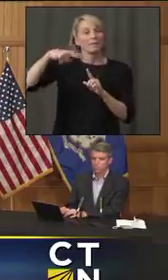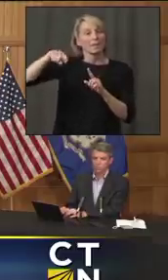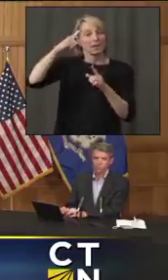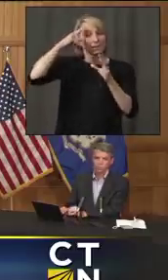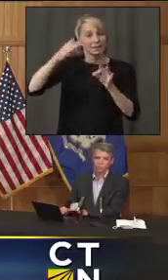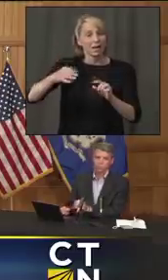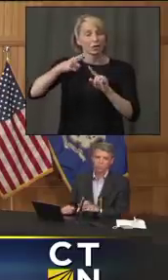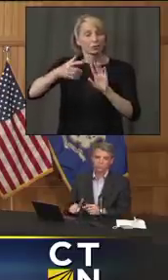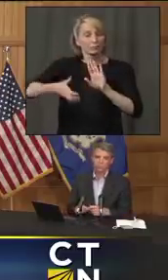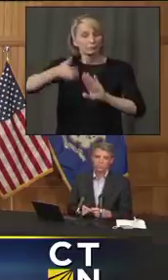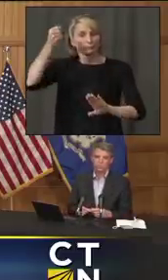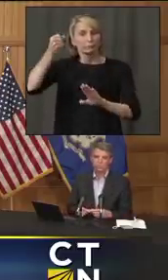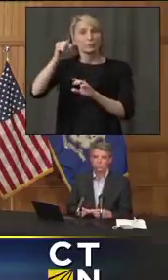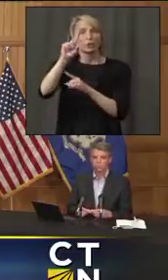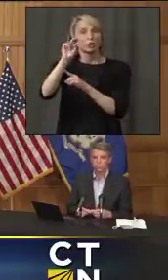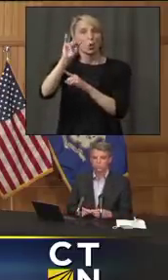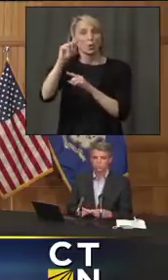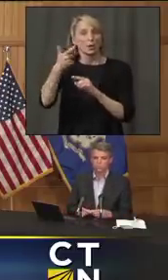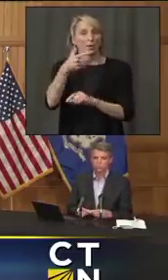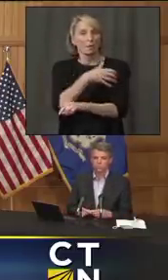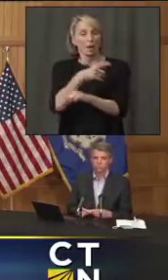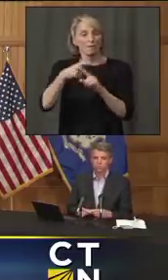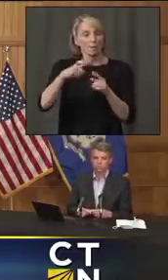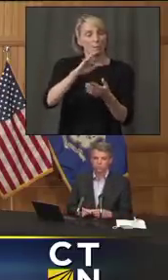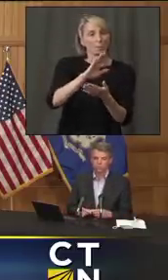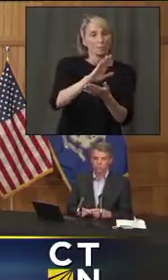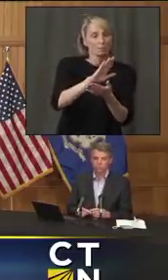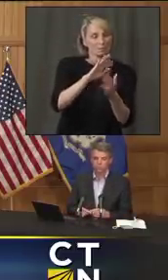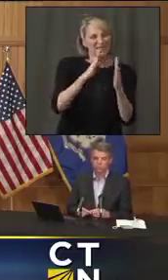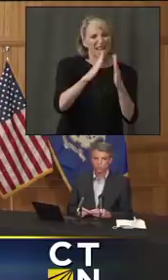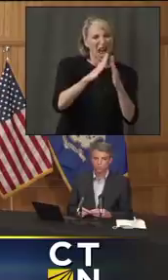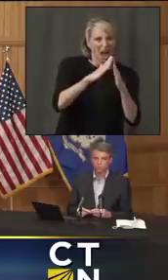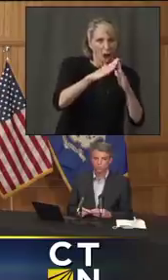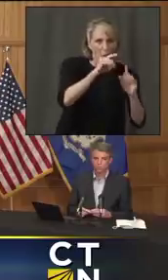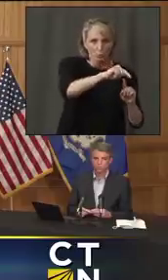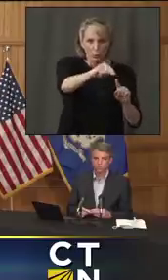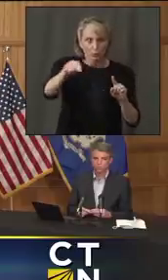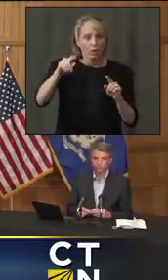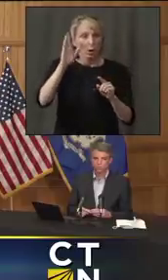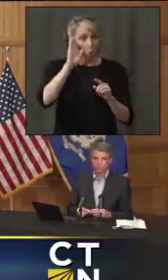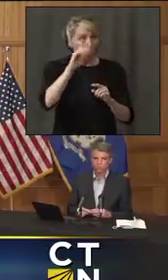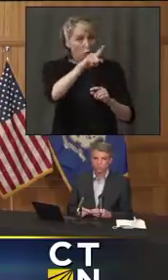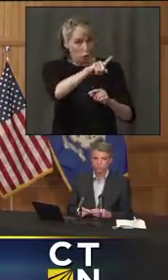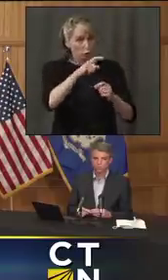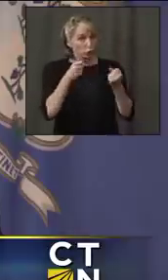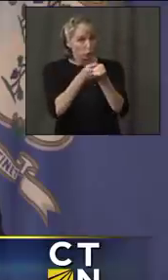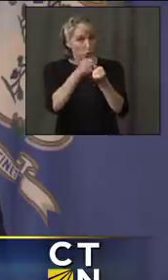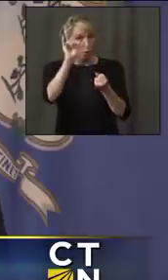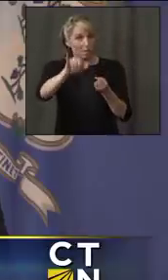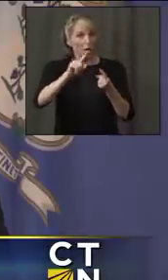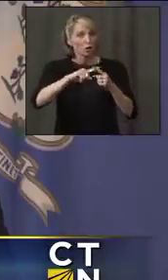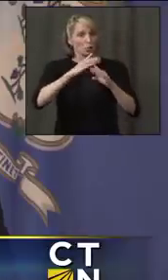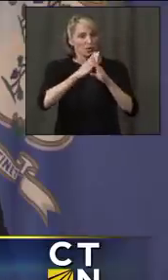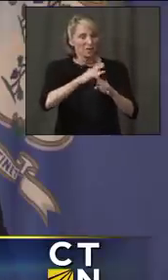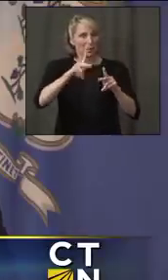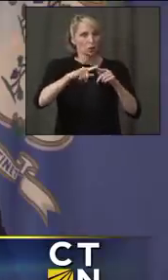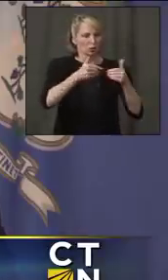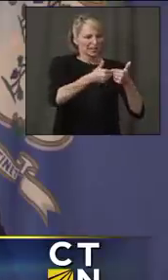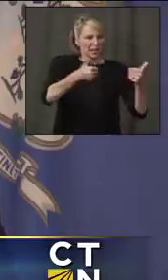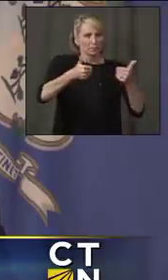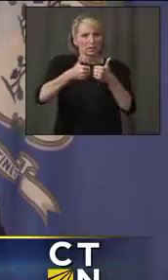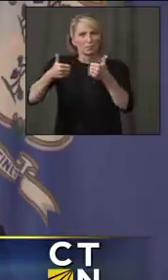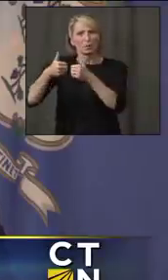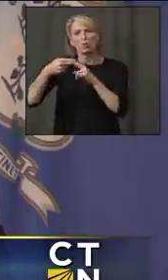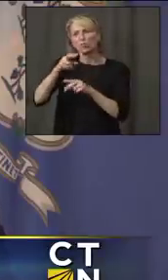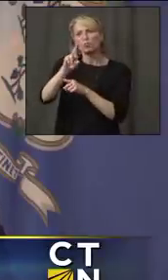power, would you support that in an effort to combat systemic racism? I think it's premature to do something